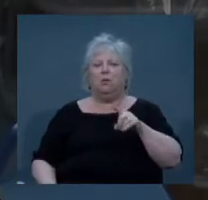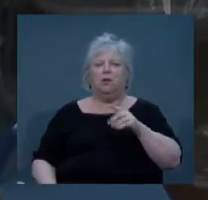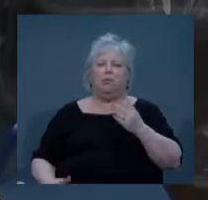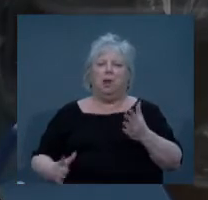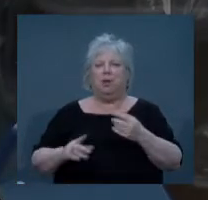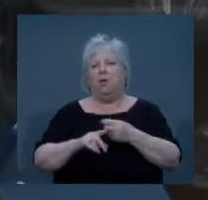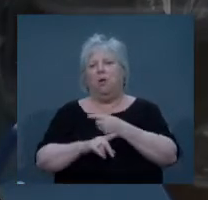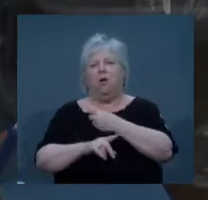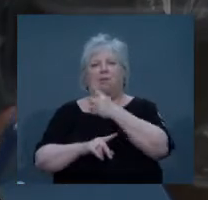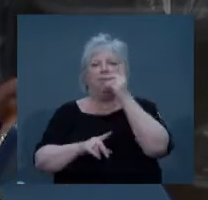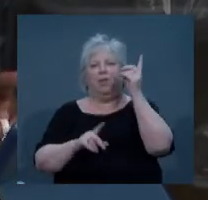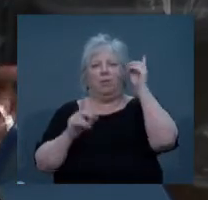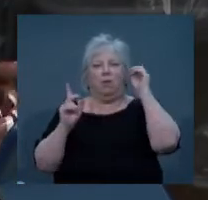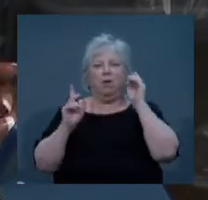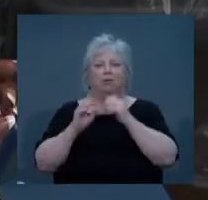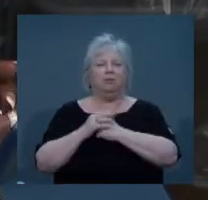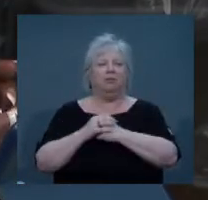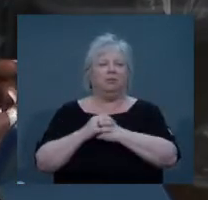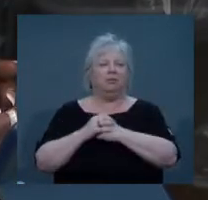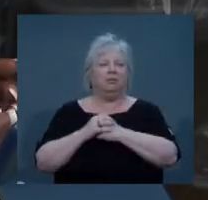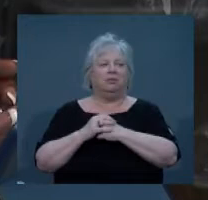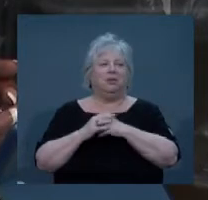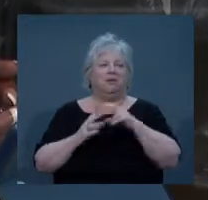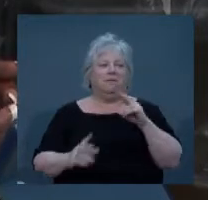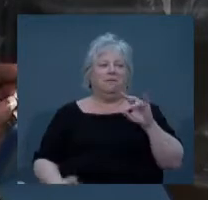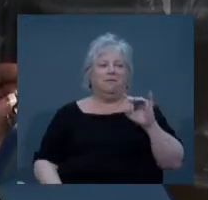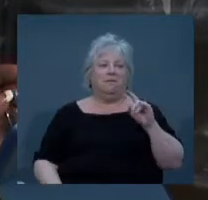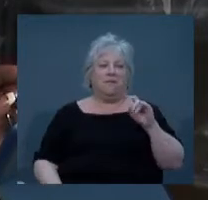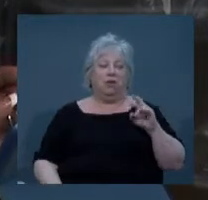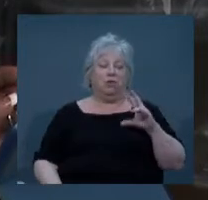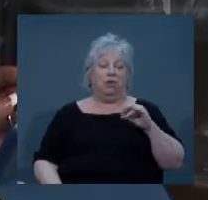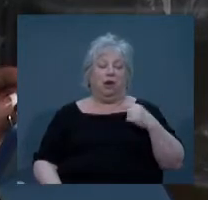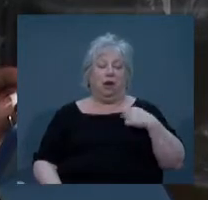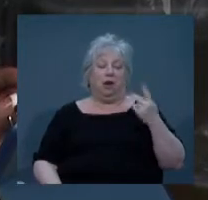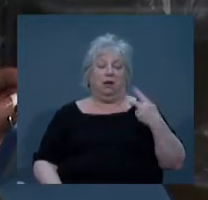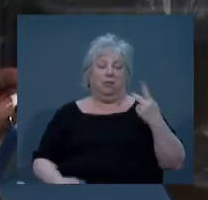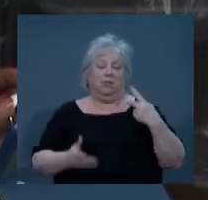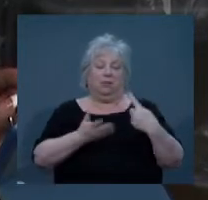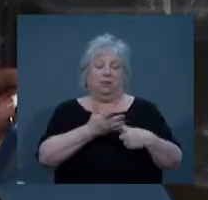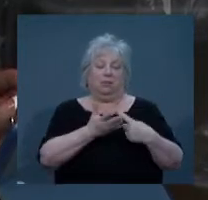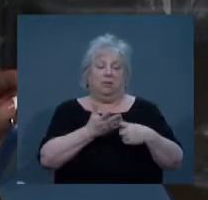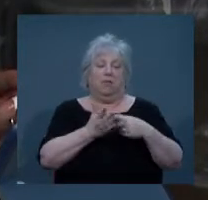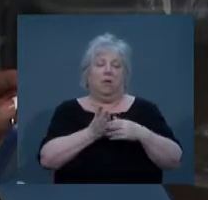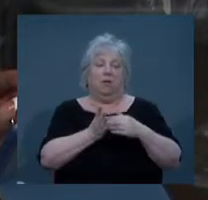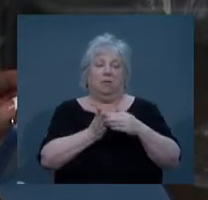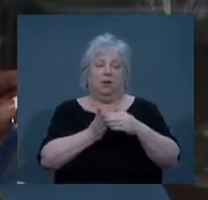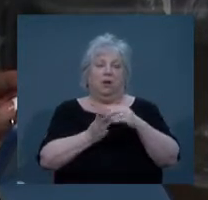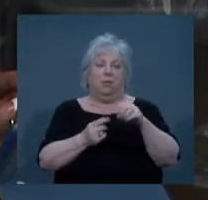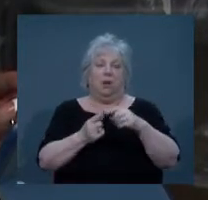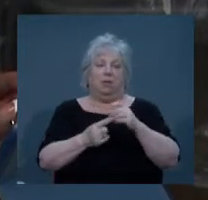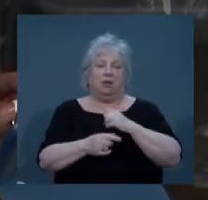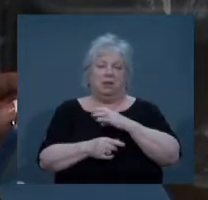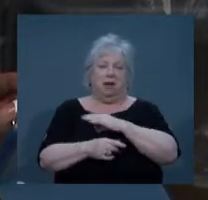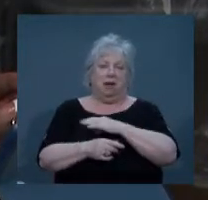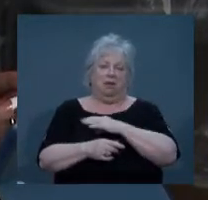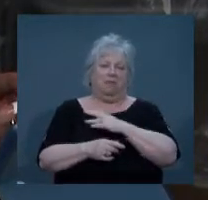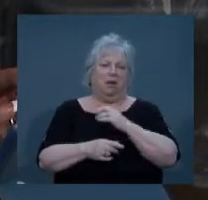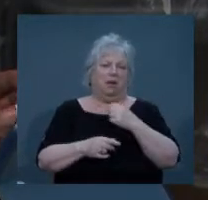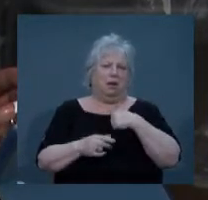of off the wall, but Victor and I have talked quite often about staff. And I want to